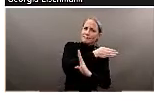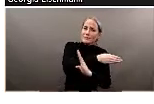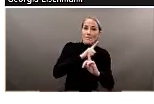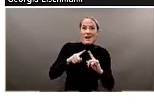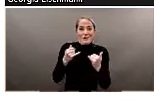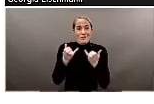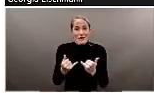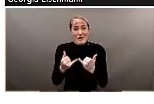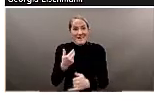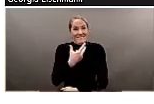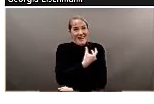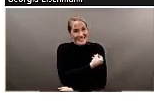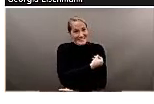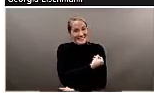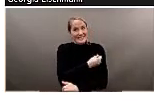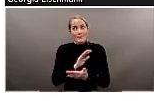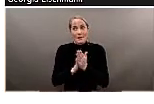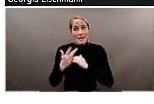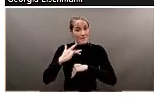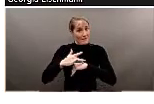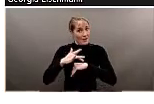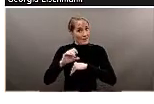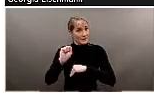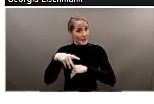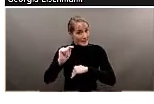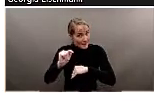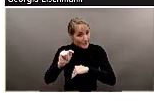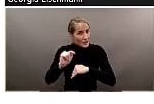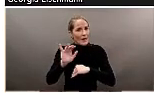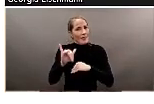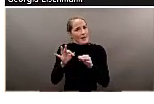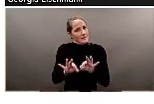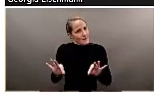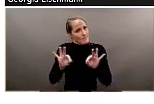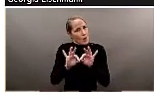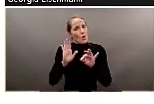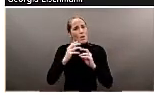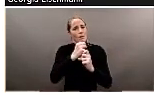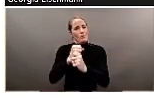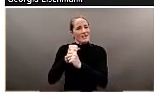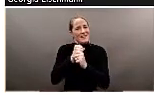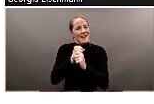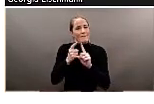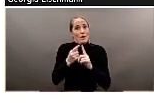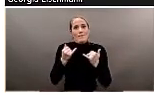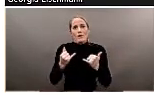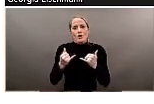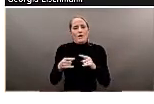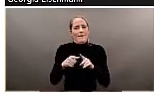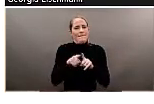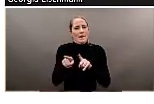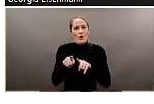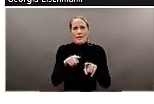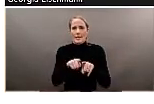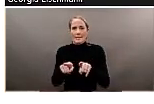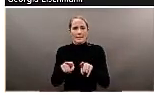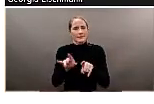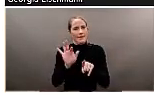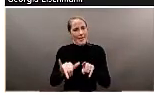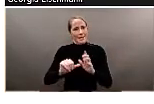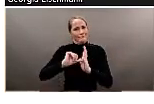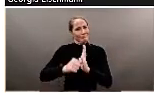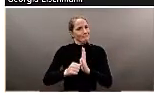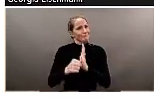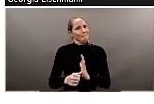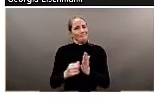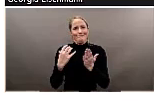prior vaccines. We all know that, but the updated vaccine came out in September, and that's the vaccine that will protect against the